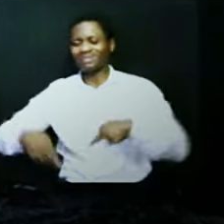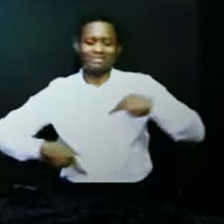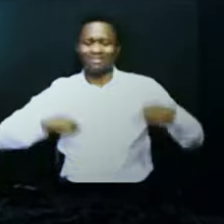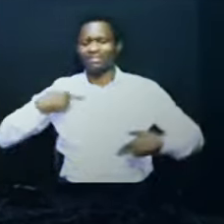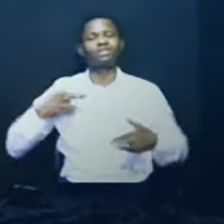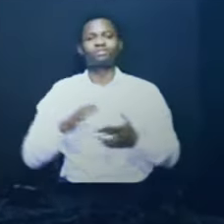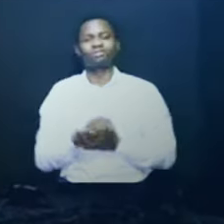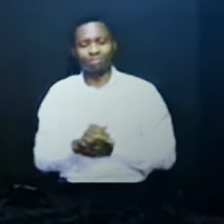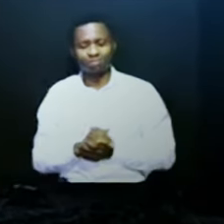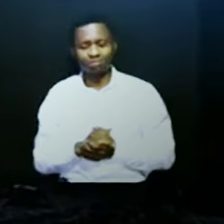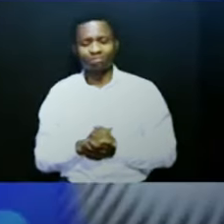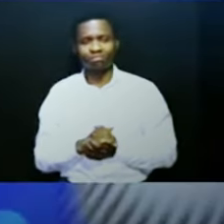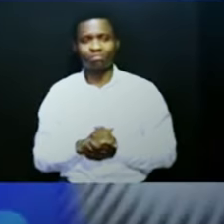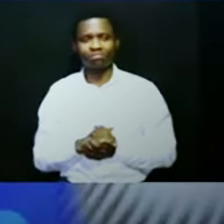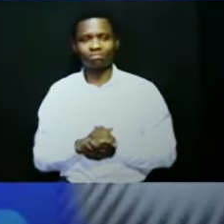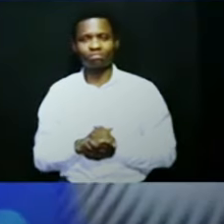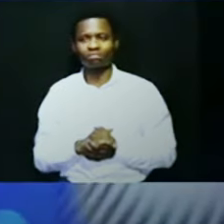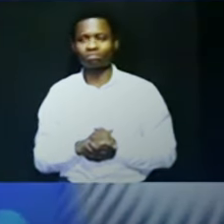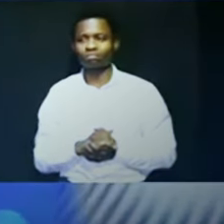religions.